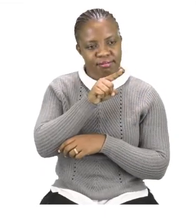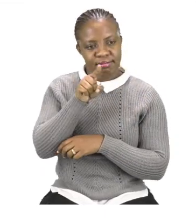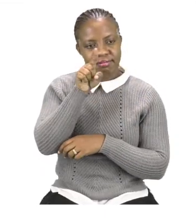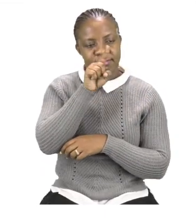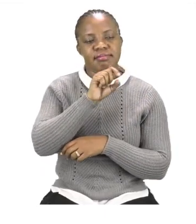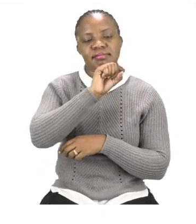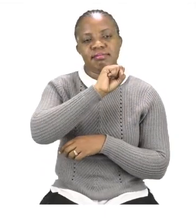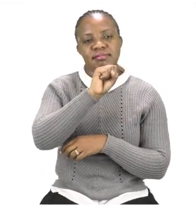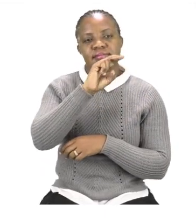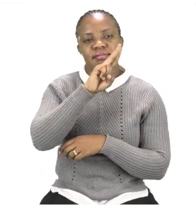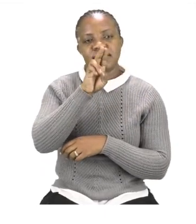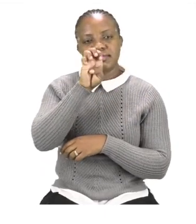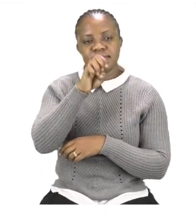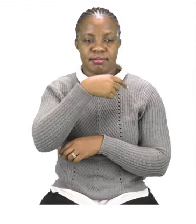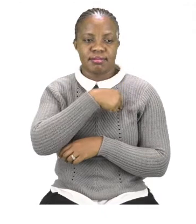she.